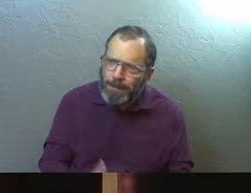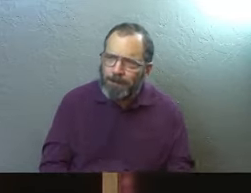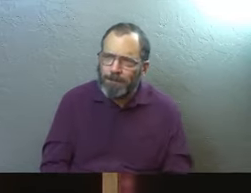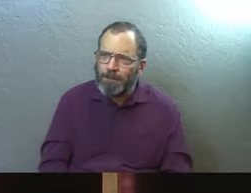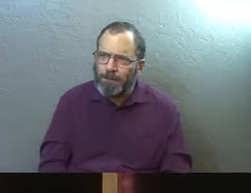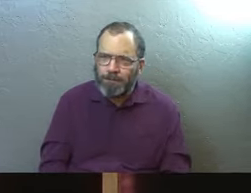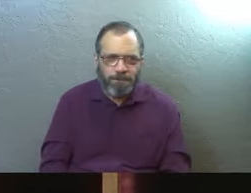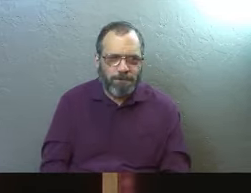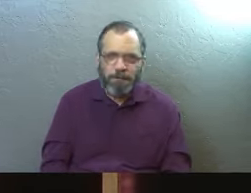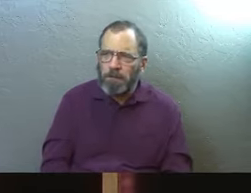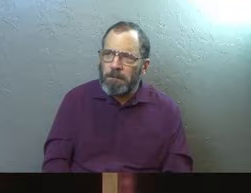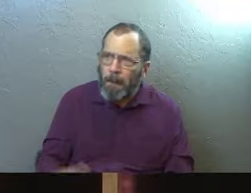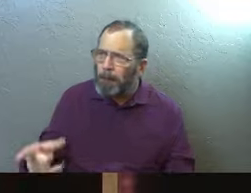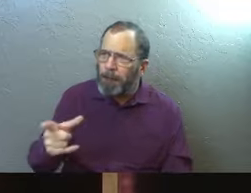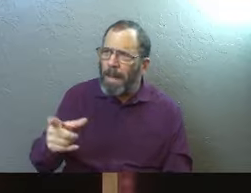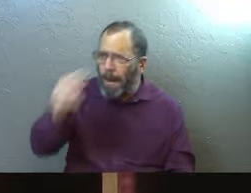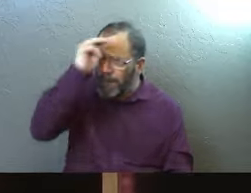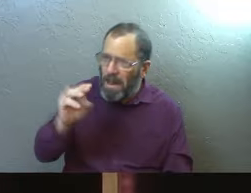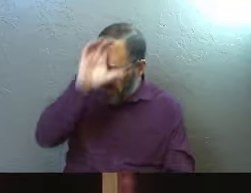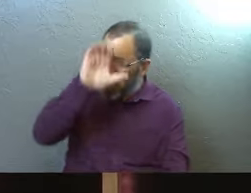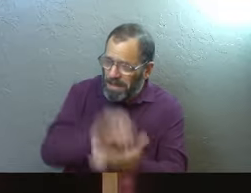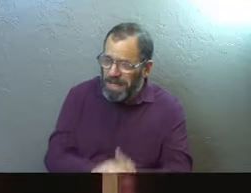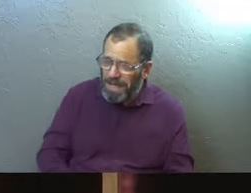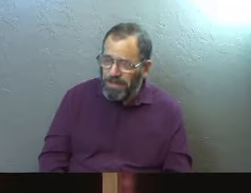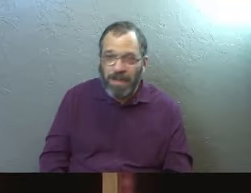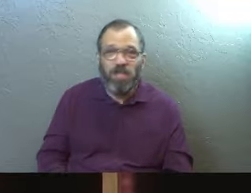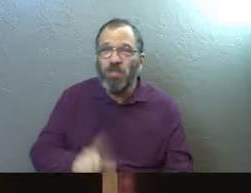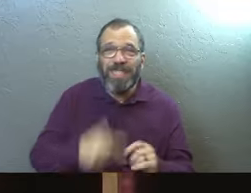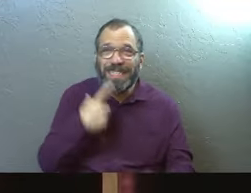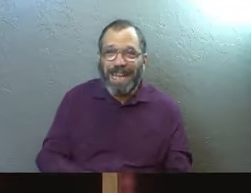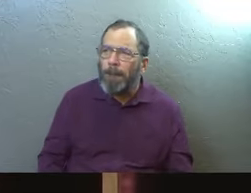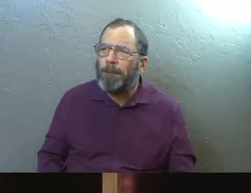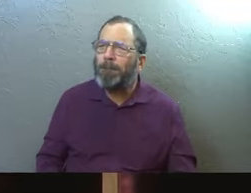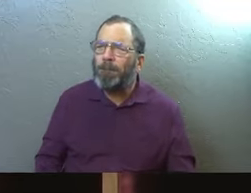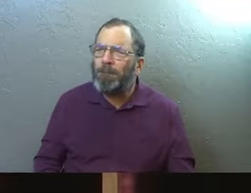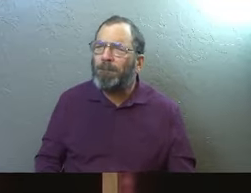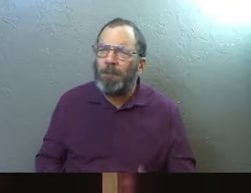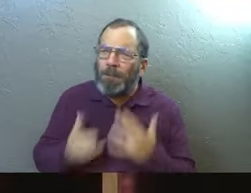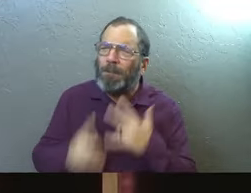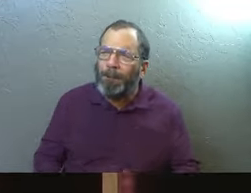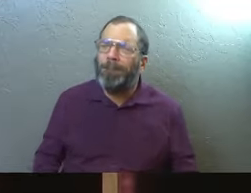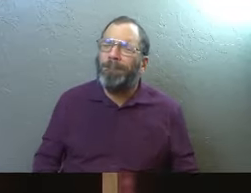She's like, way to go, Mary. You actually believed.